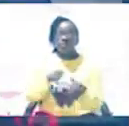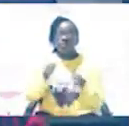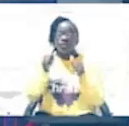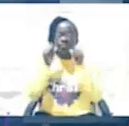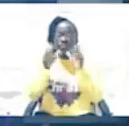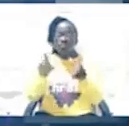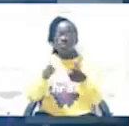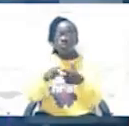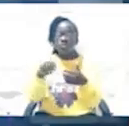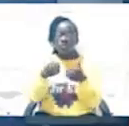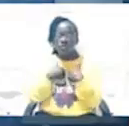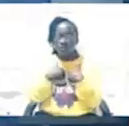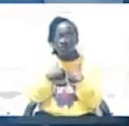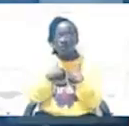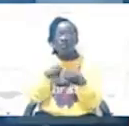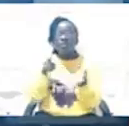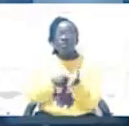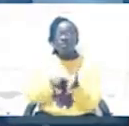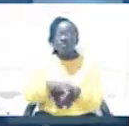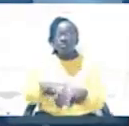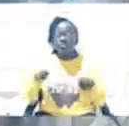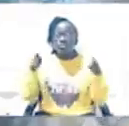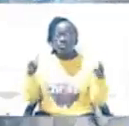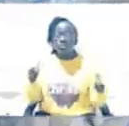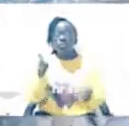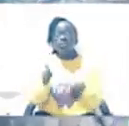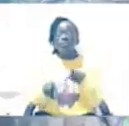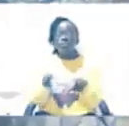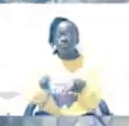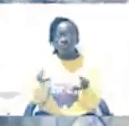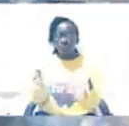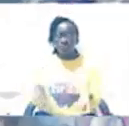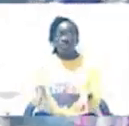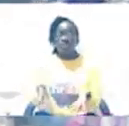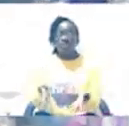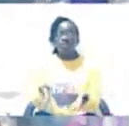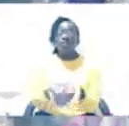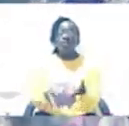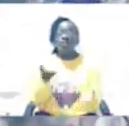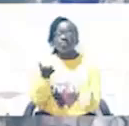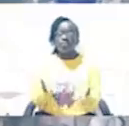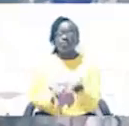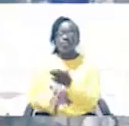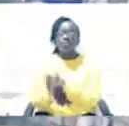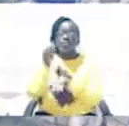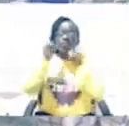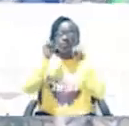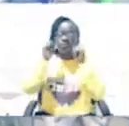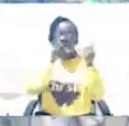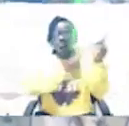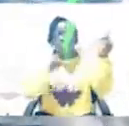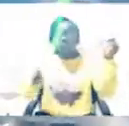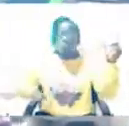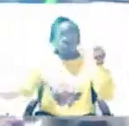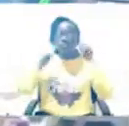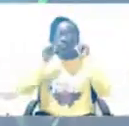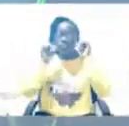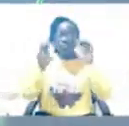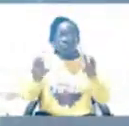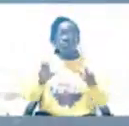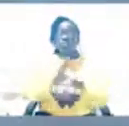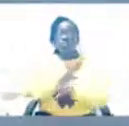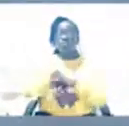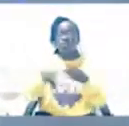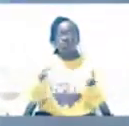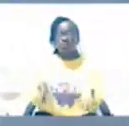Thank you very much for coming. And may the Lord bless you tonight. But tonight is a